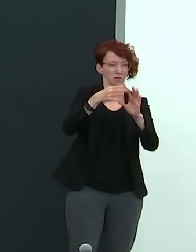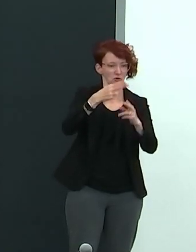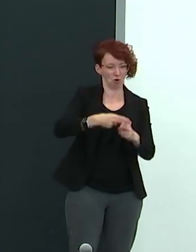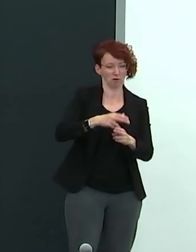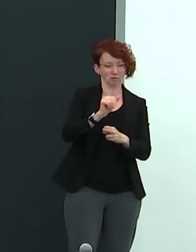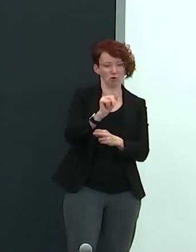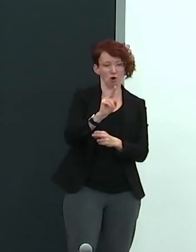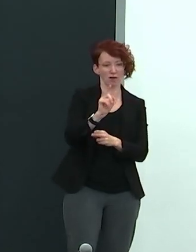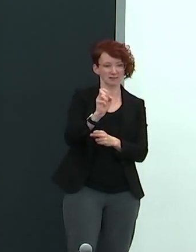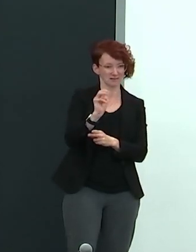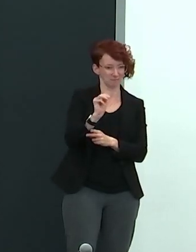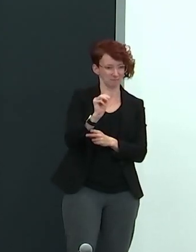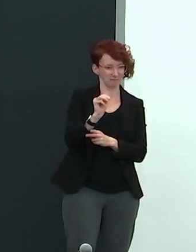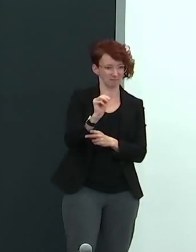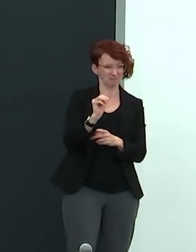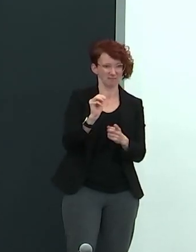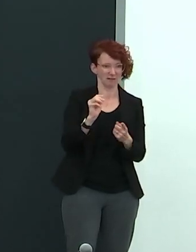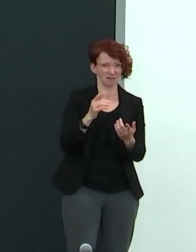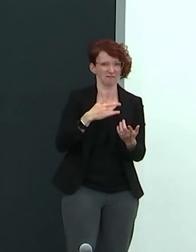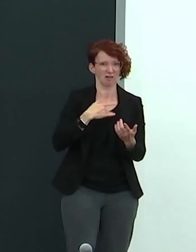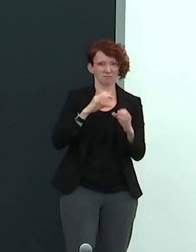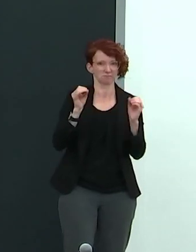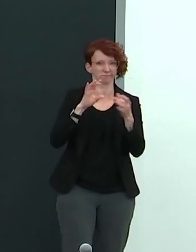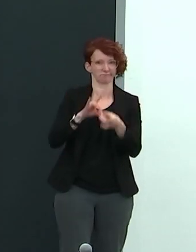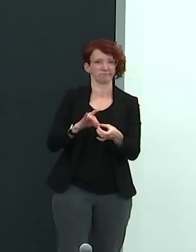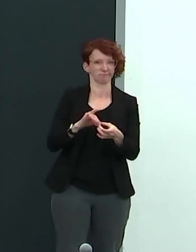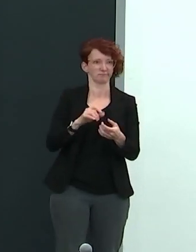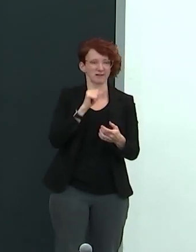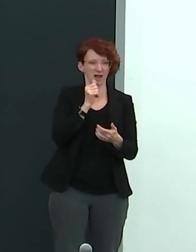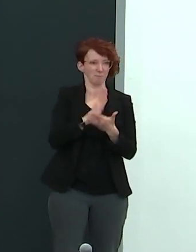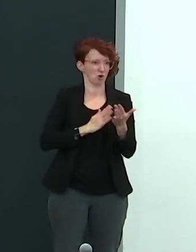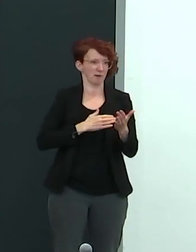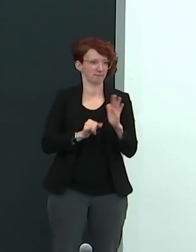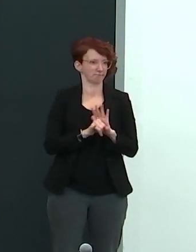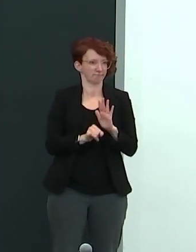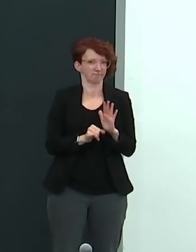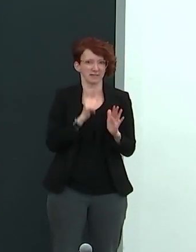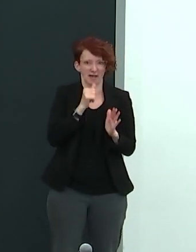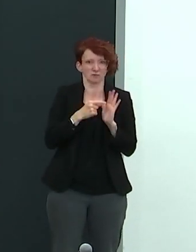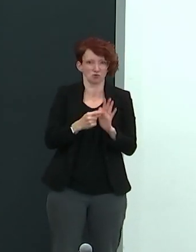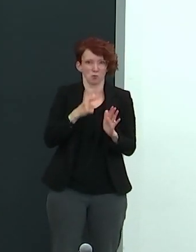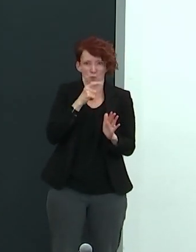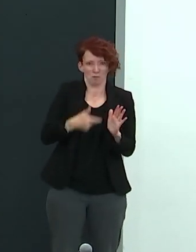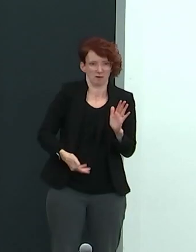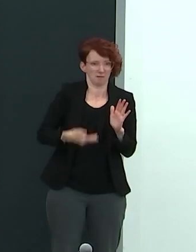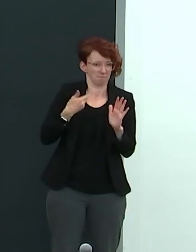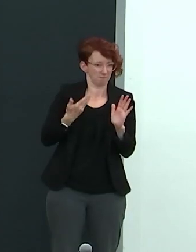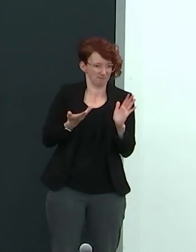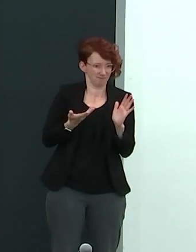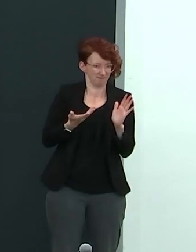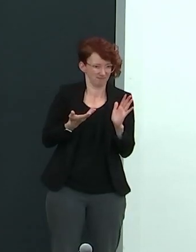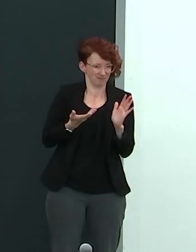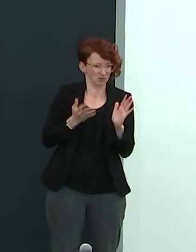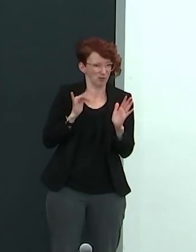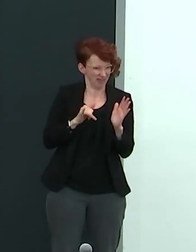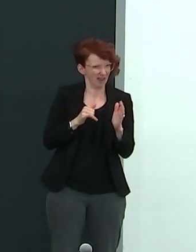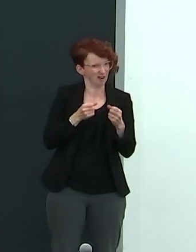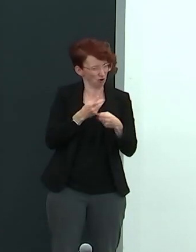autism, that they felt no connection to and didn't feel like it accurately represented who they